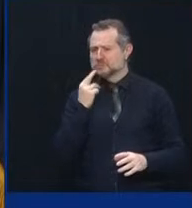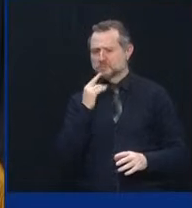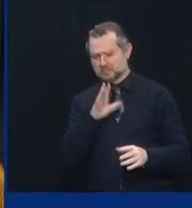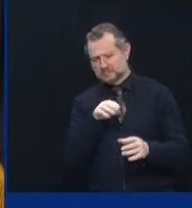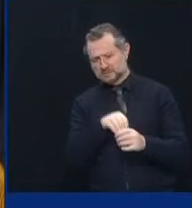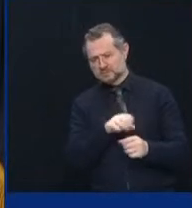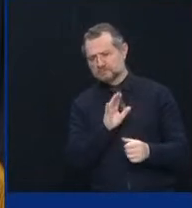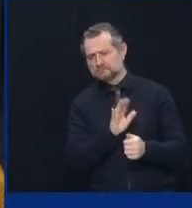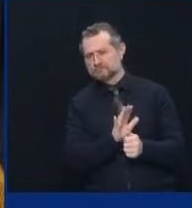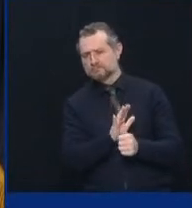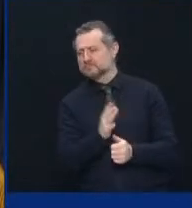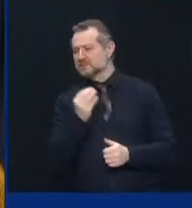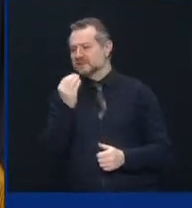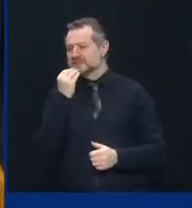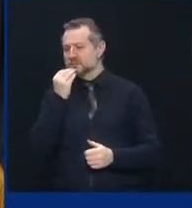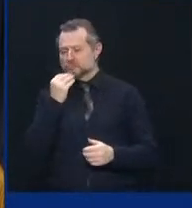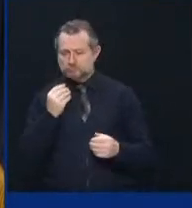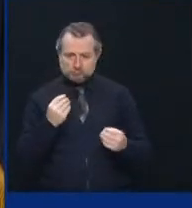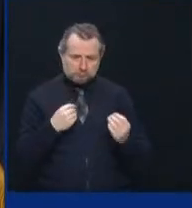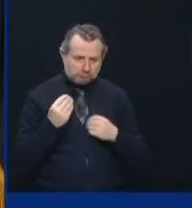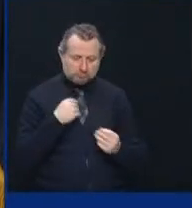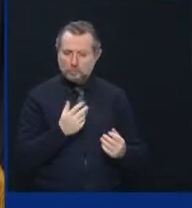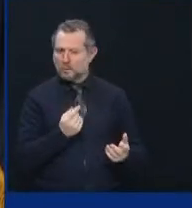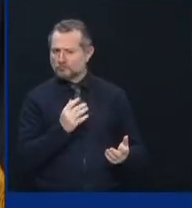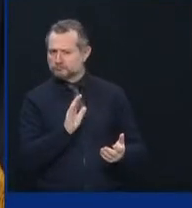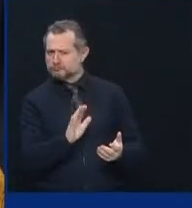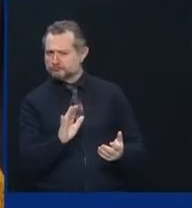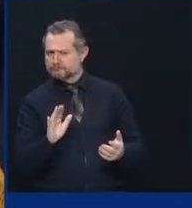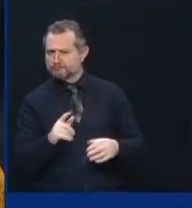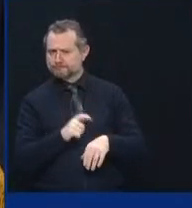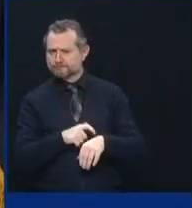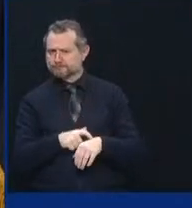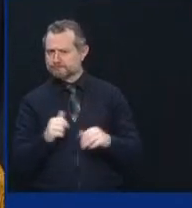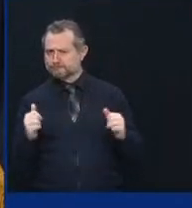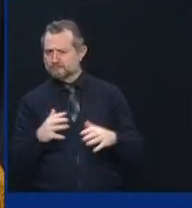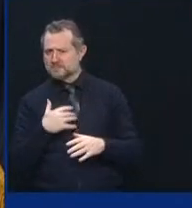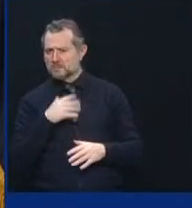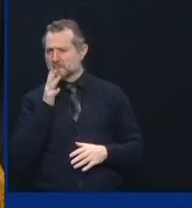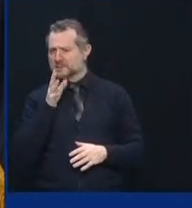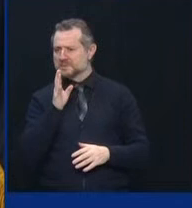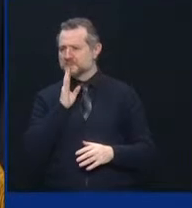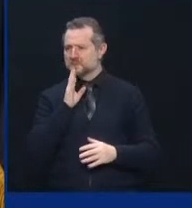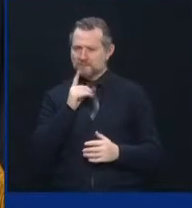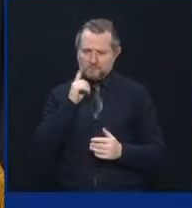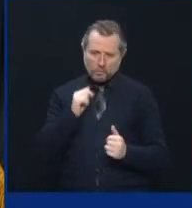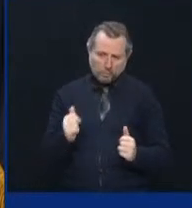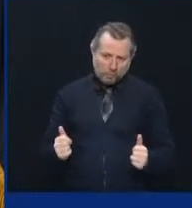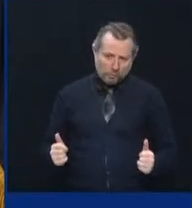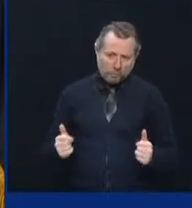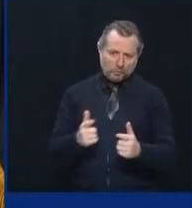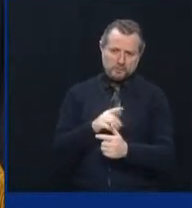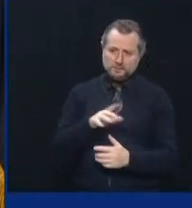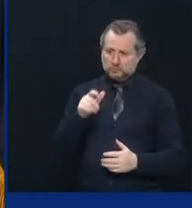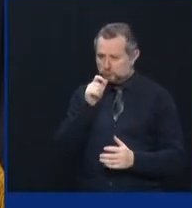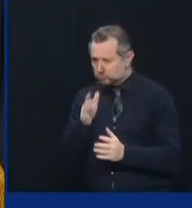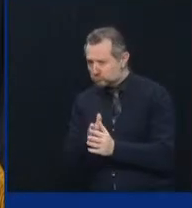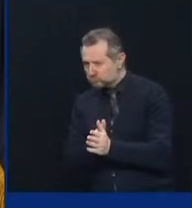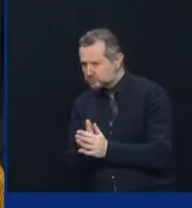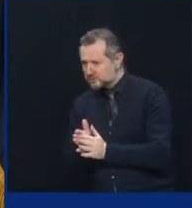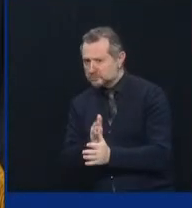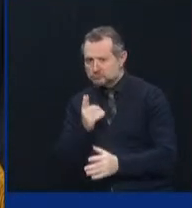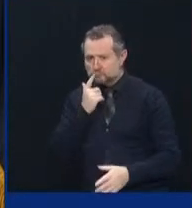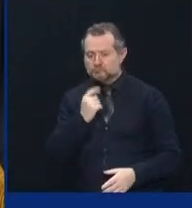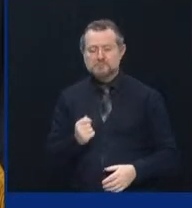cetera. So we're going to be speaking to all the interested parties, but fundamentally it's a public